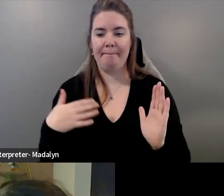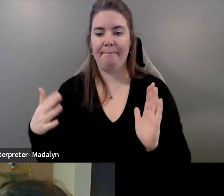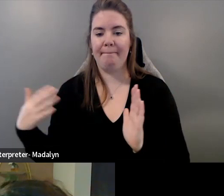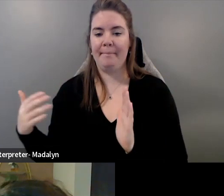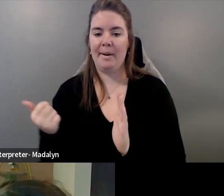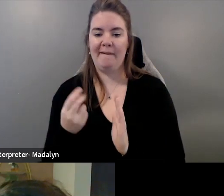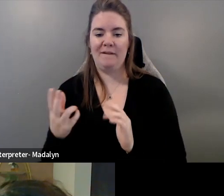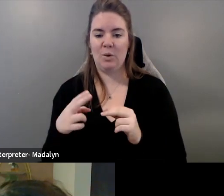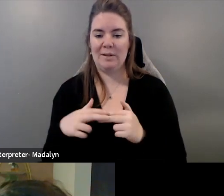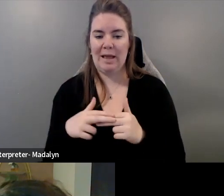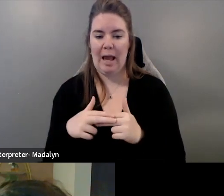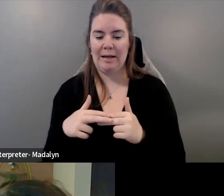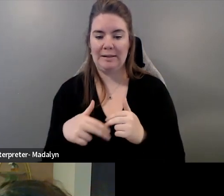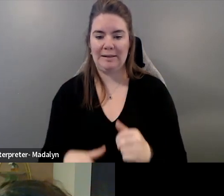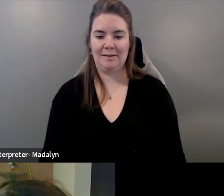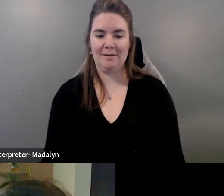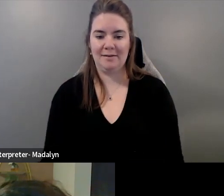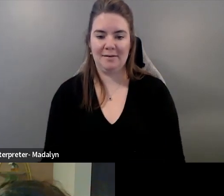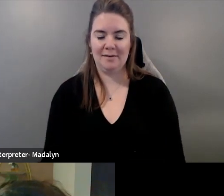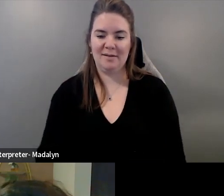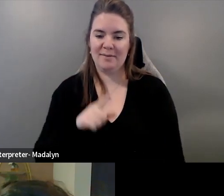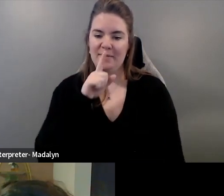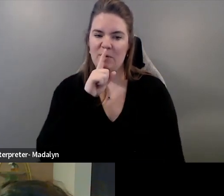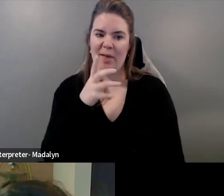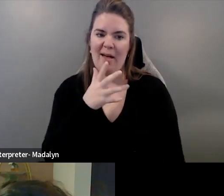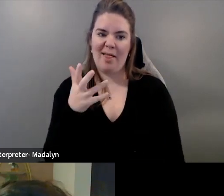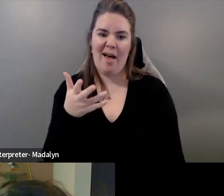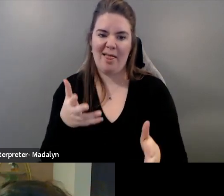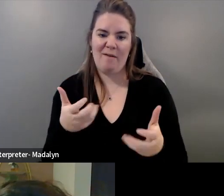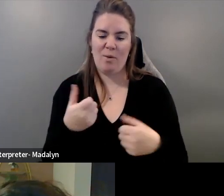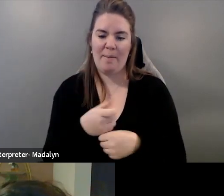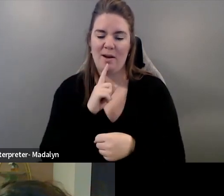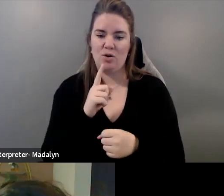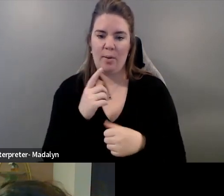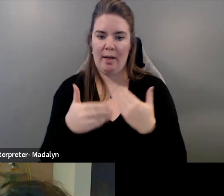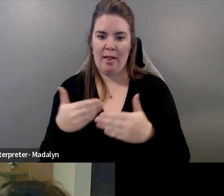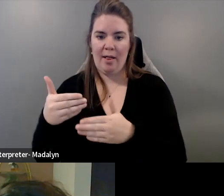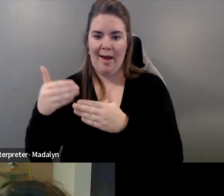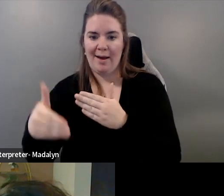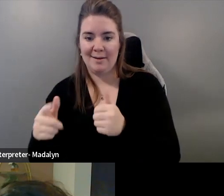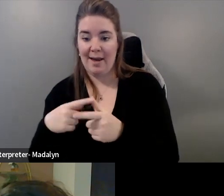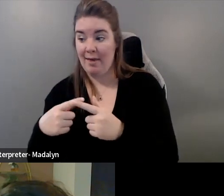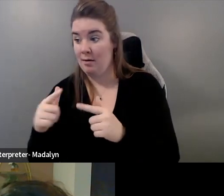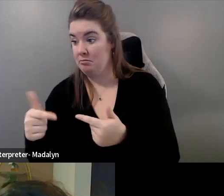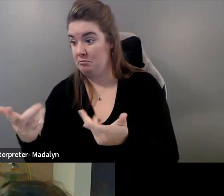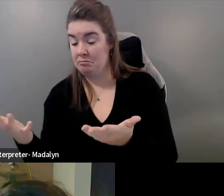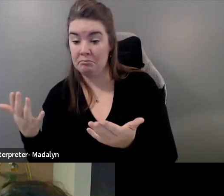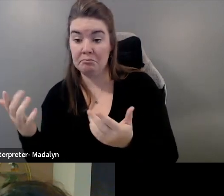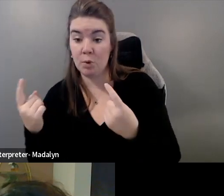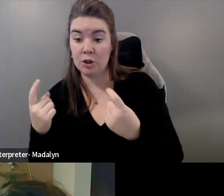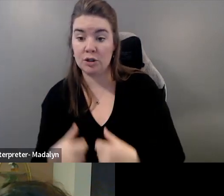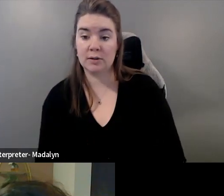there are questions, there are a whole bunch left, so I want to make sure we get to the end and then we can open it up. All right,